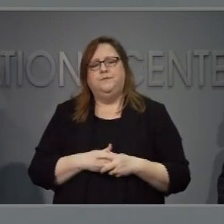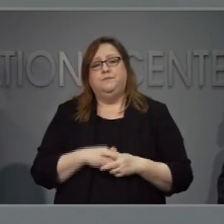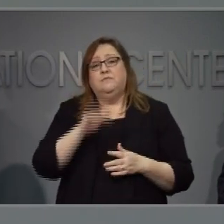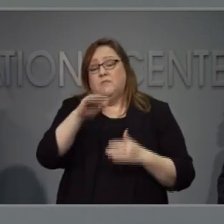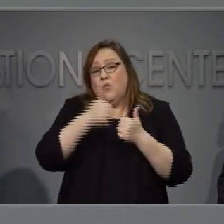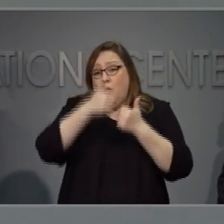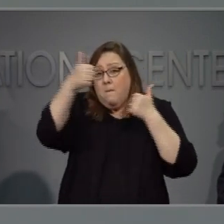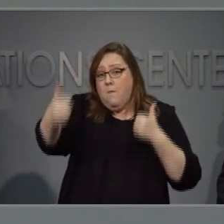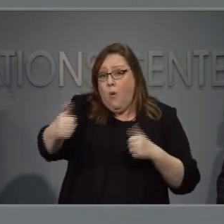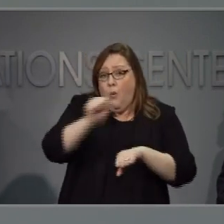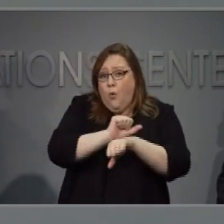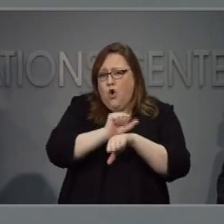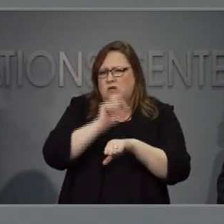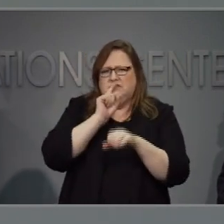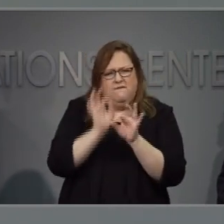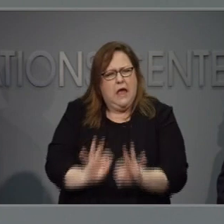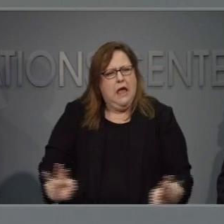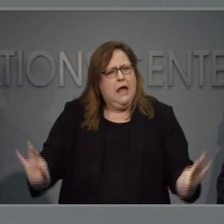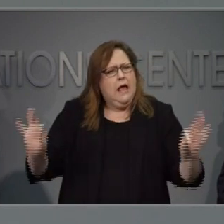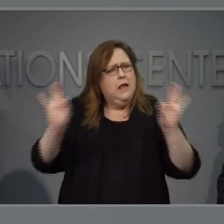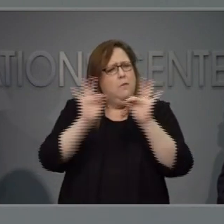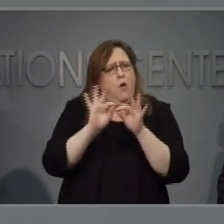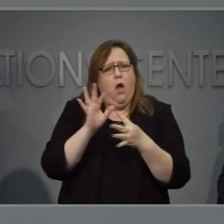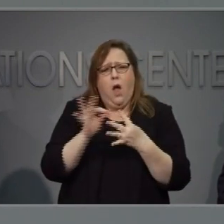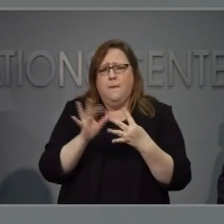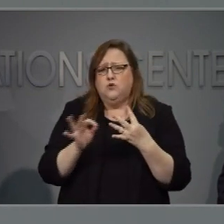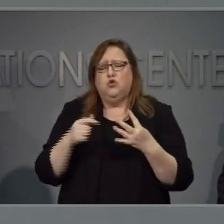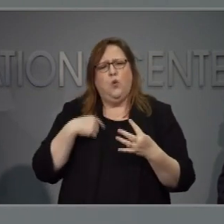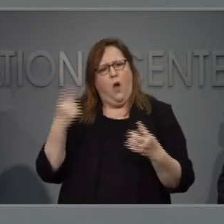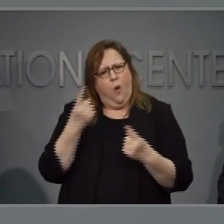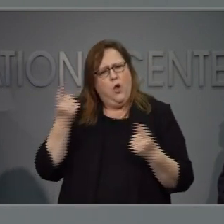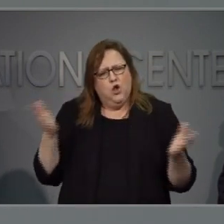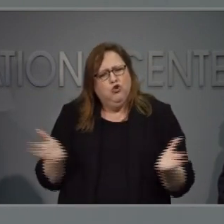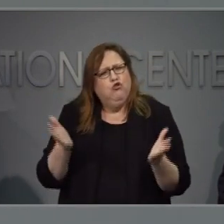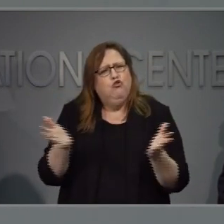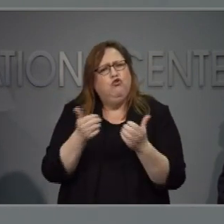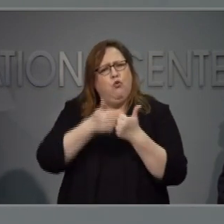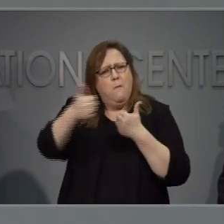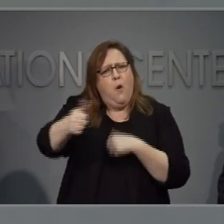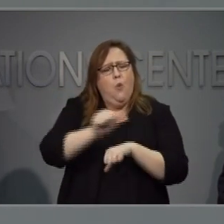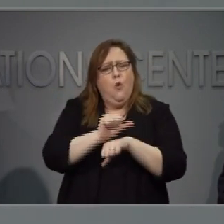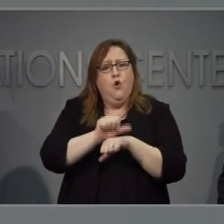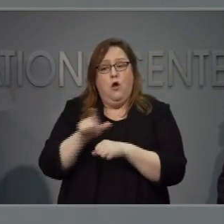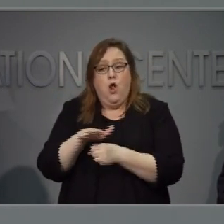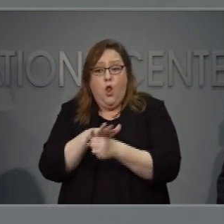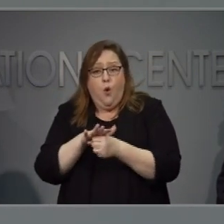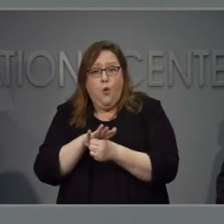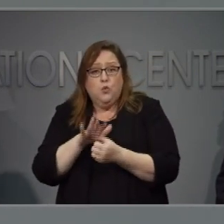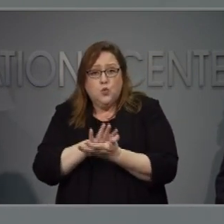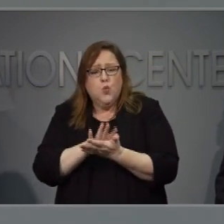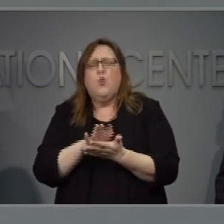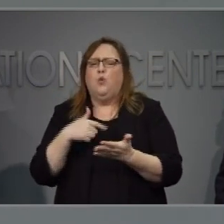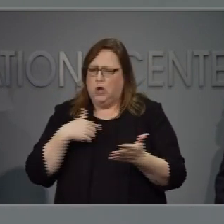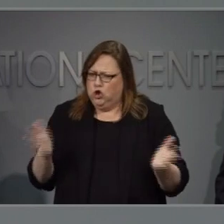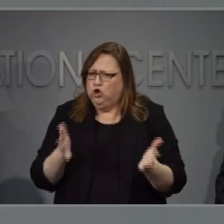a valuable option and one that we all encourage and that local schools should take full advantage